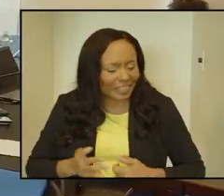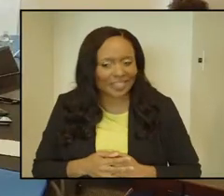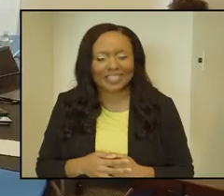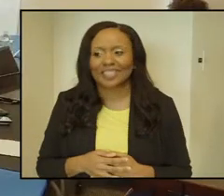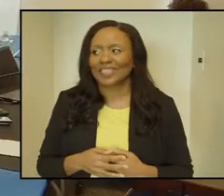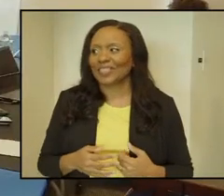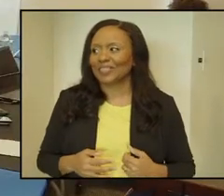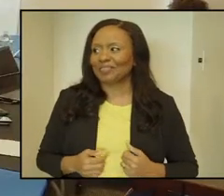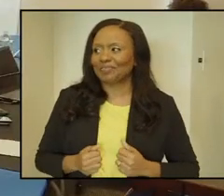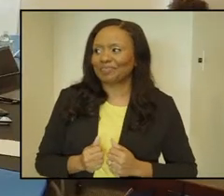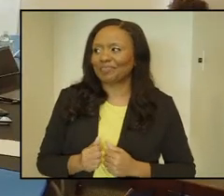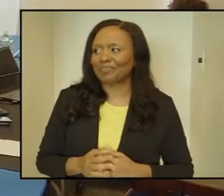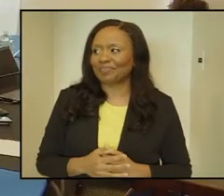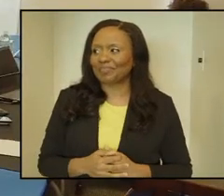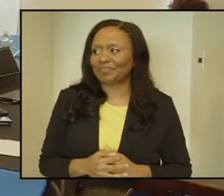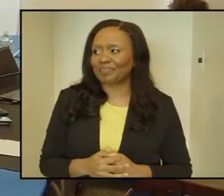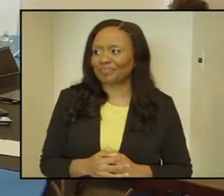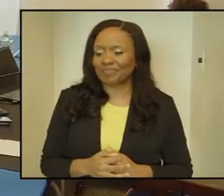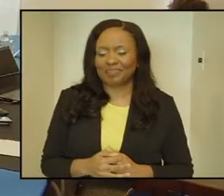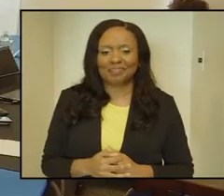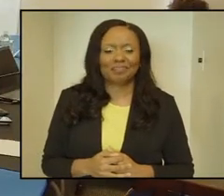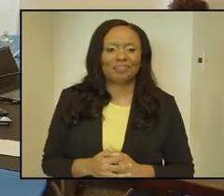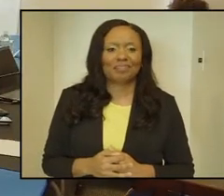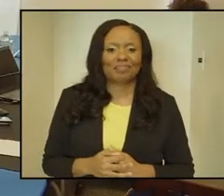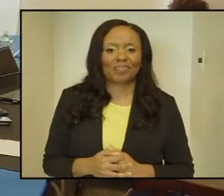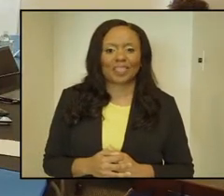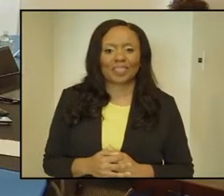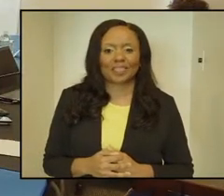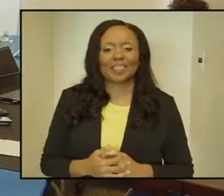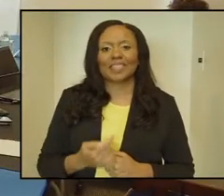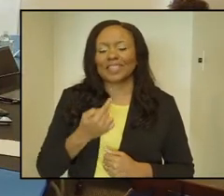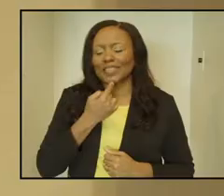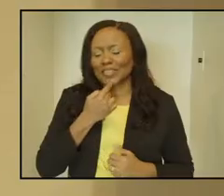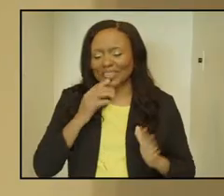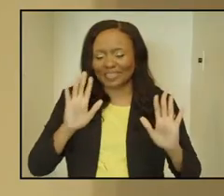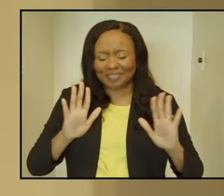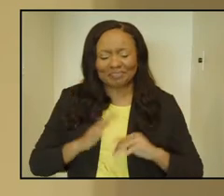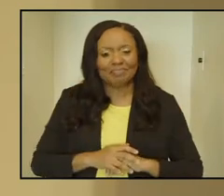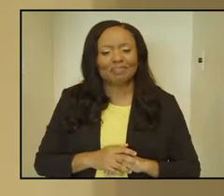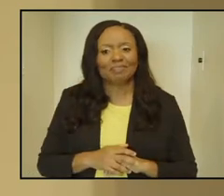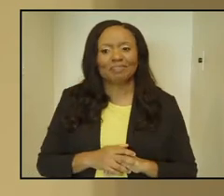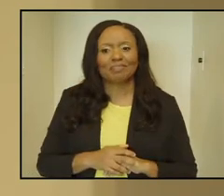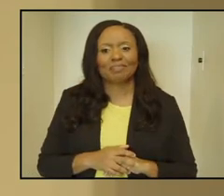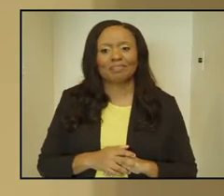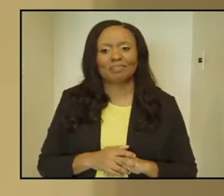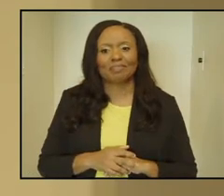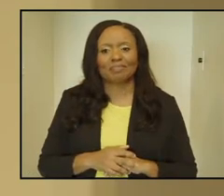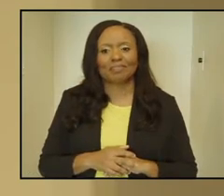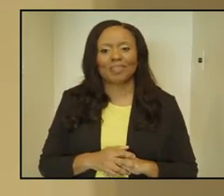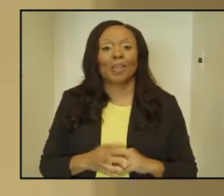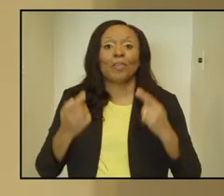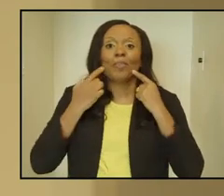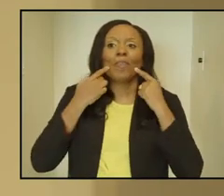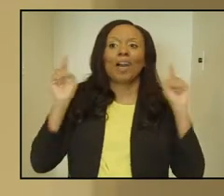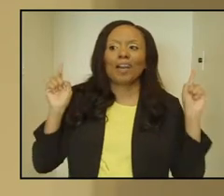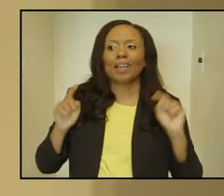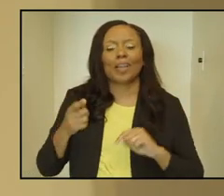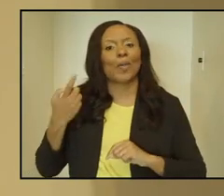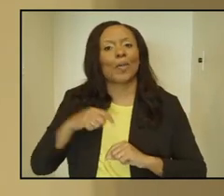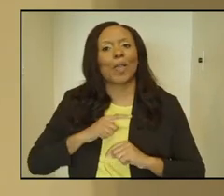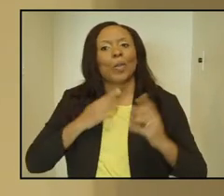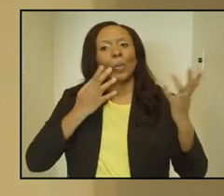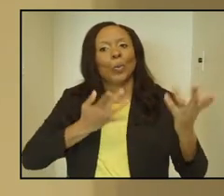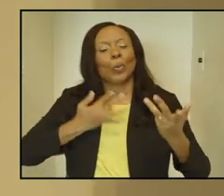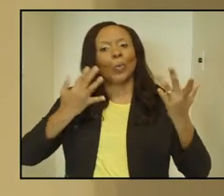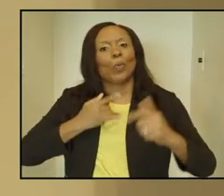No, seriously, this has been long in coming. And I say long in coming because